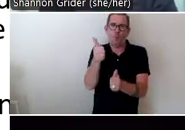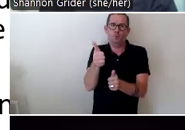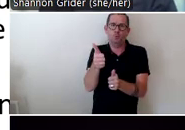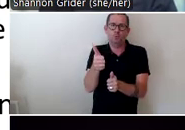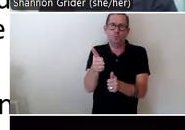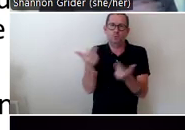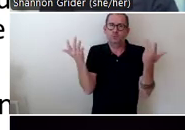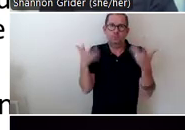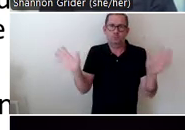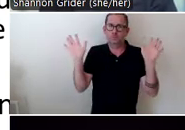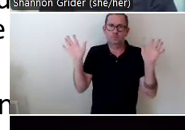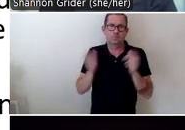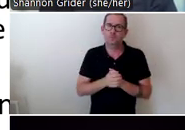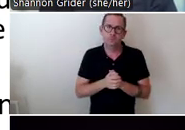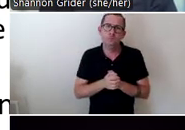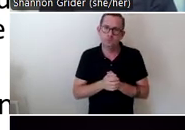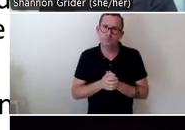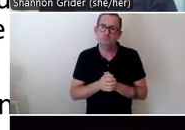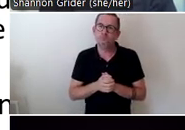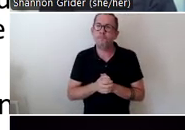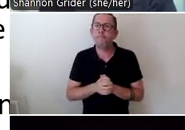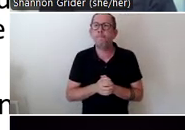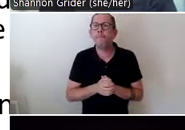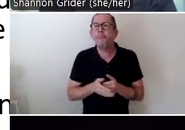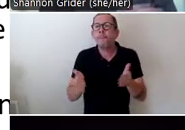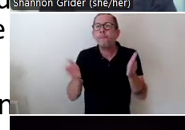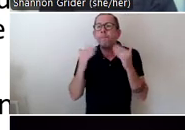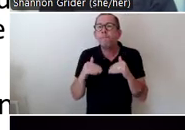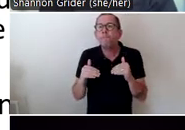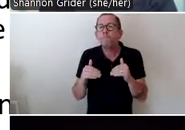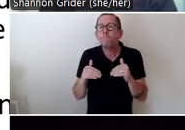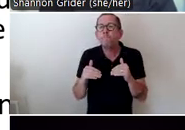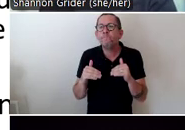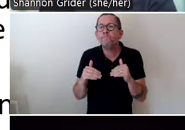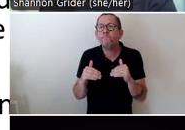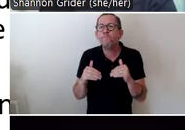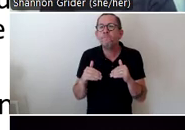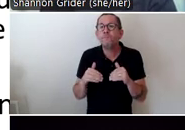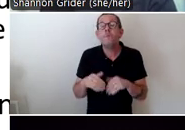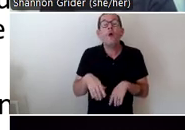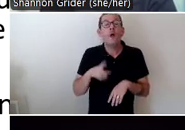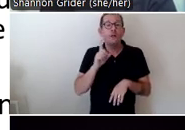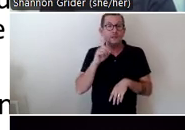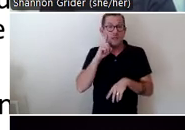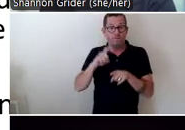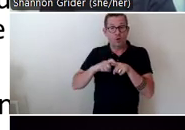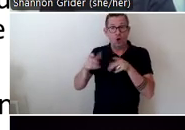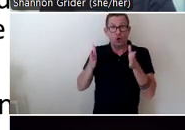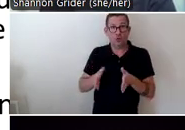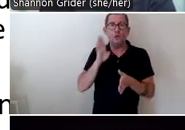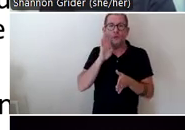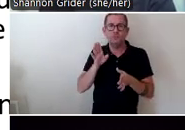individual. The interpreter, takes care of changing that over. Don't worry about that. Just speak directly to the deaf